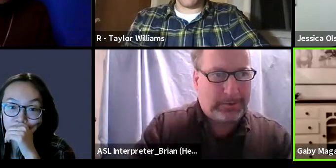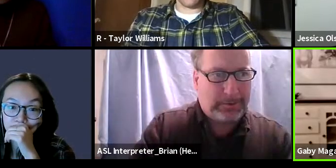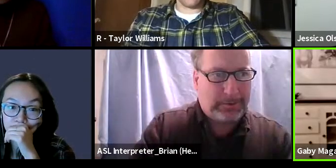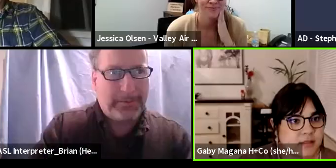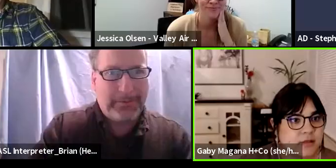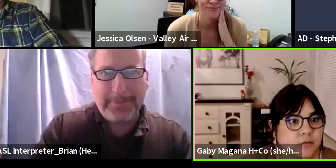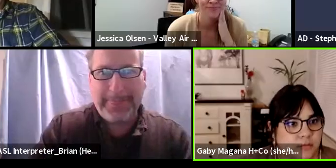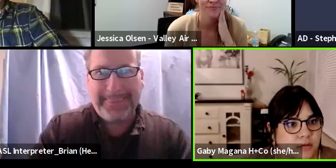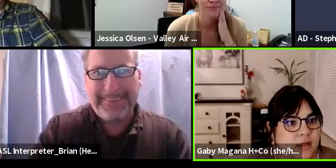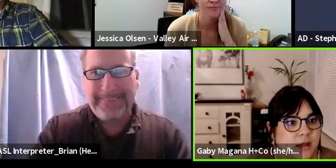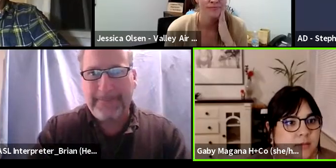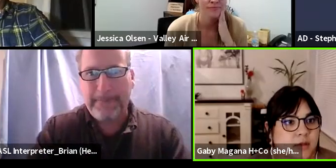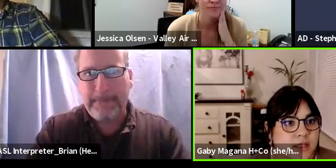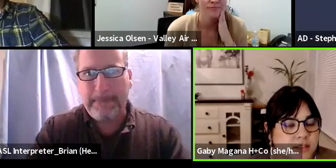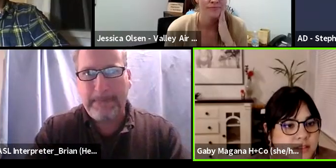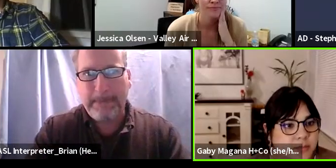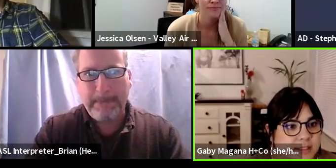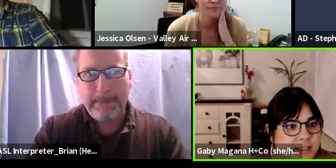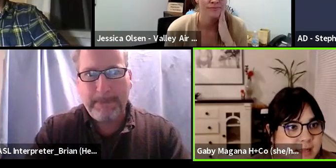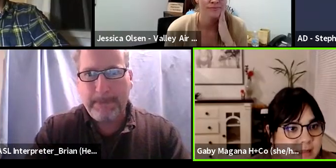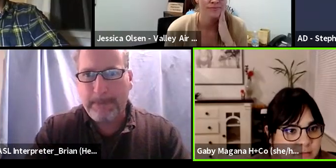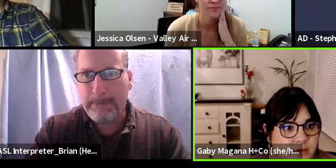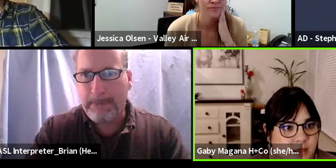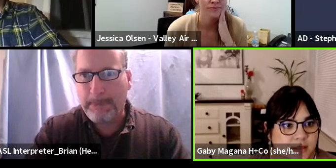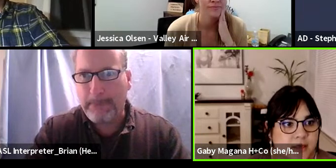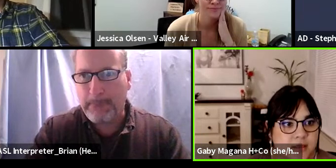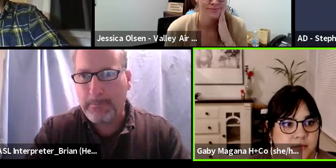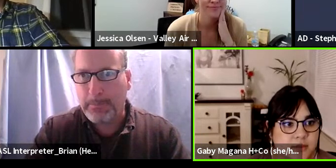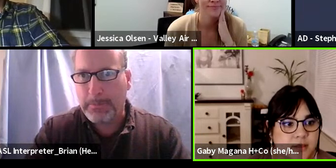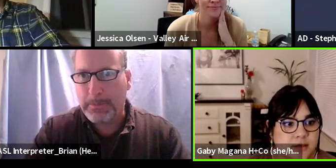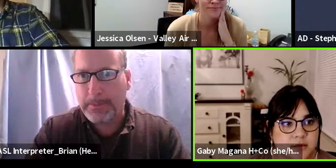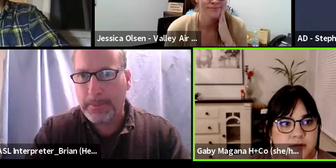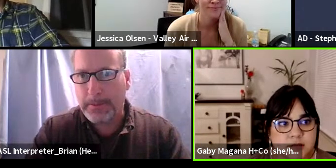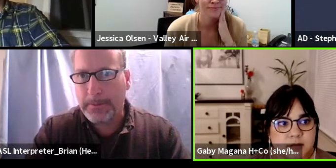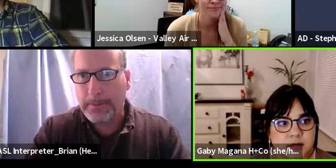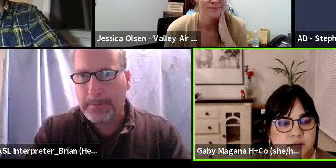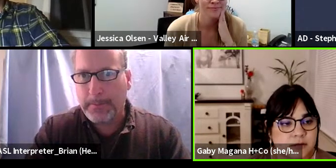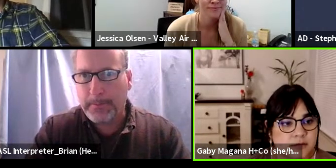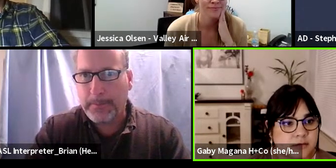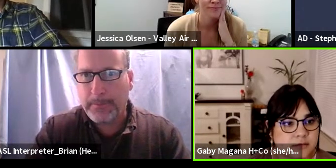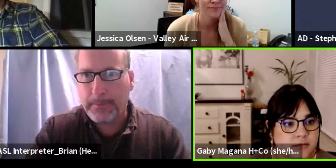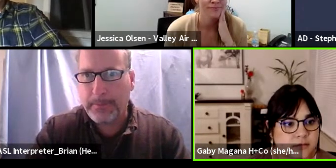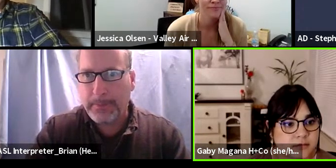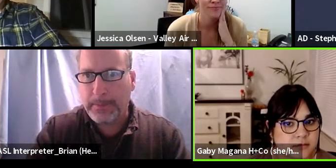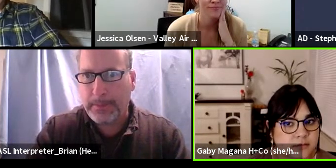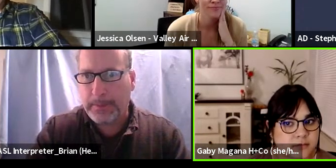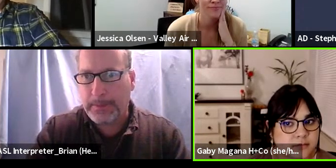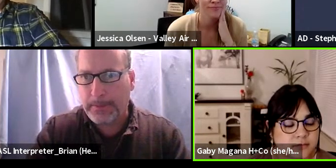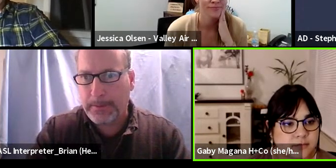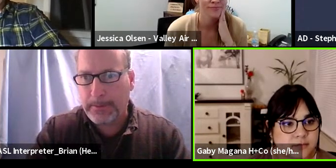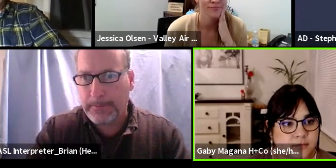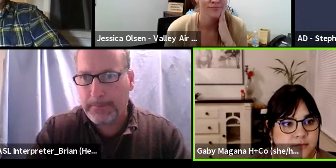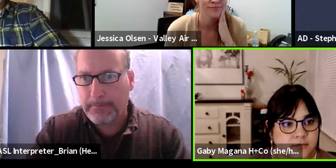And then Amy, I think you can stop the live and then end the meeting.